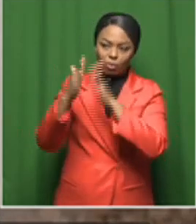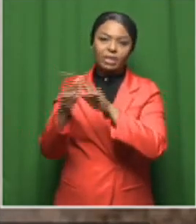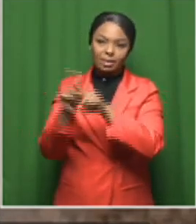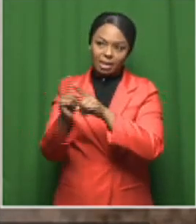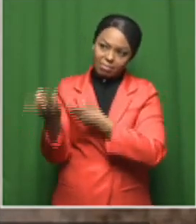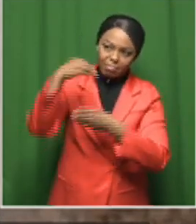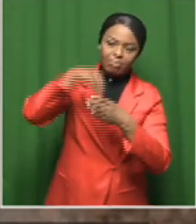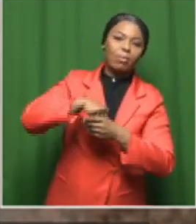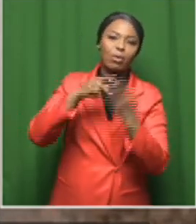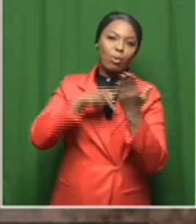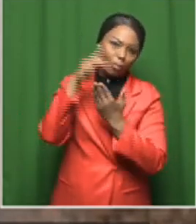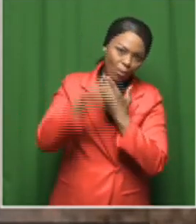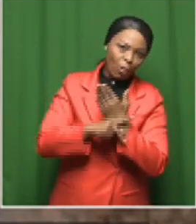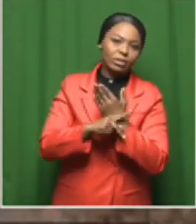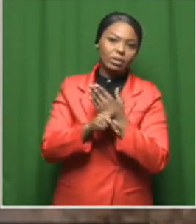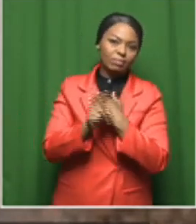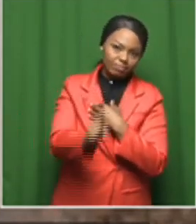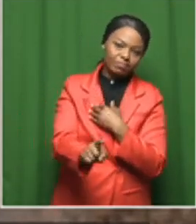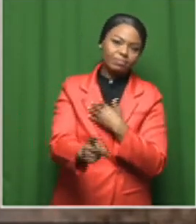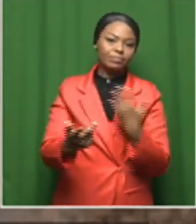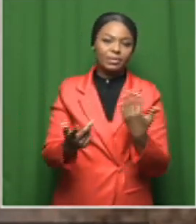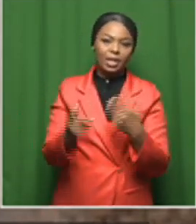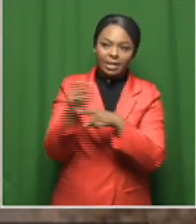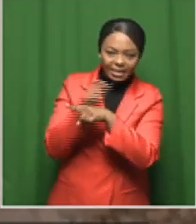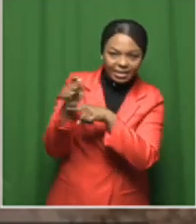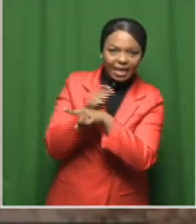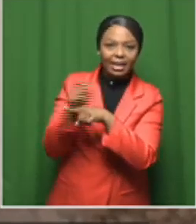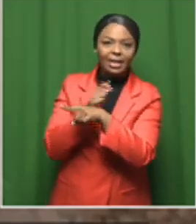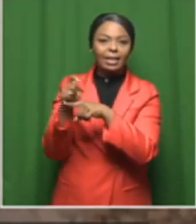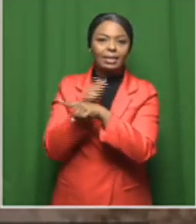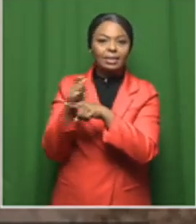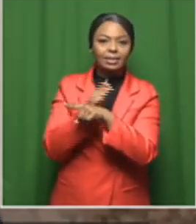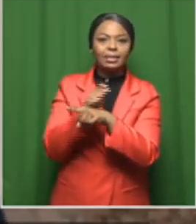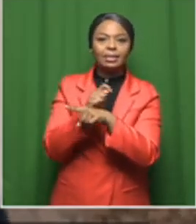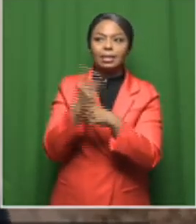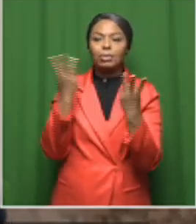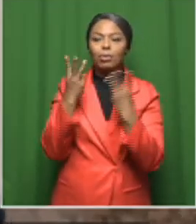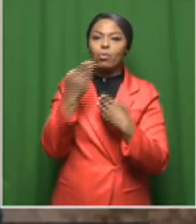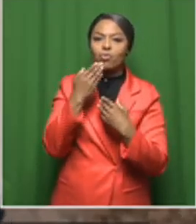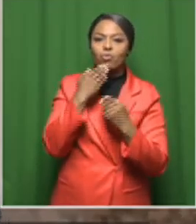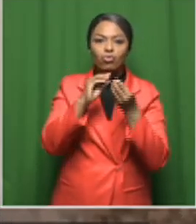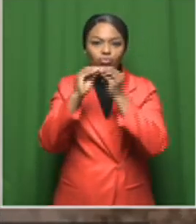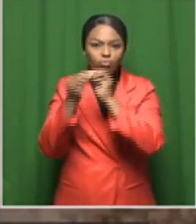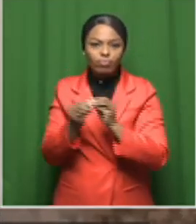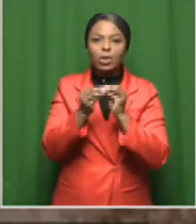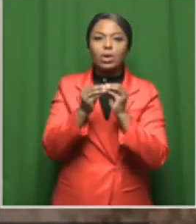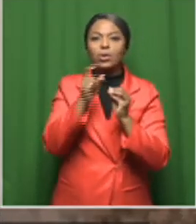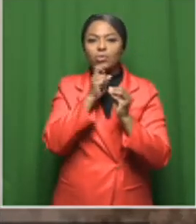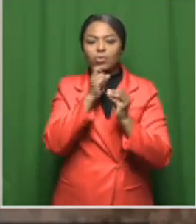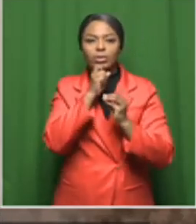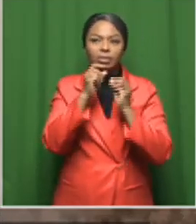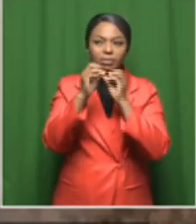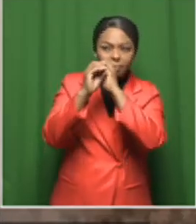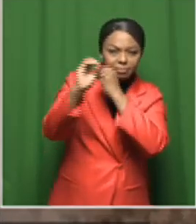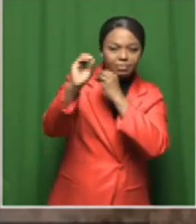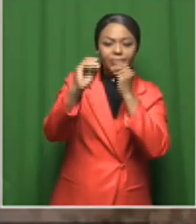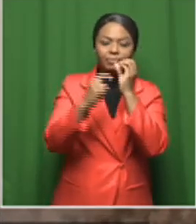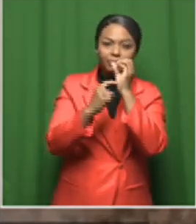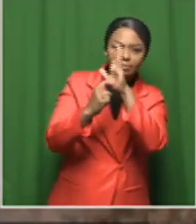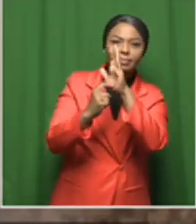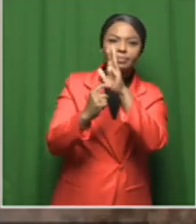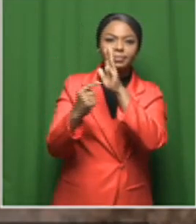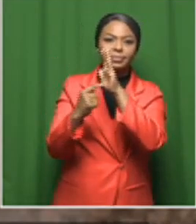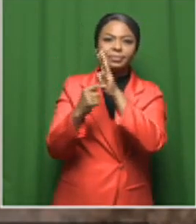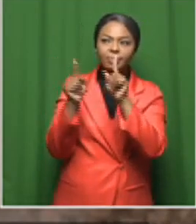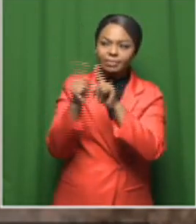project, from training the astro guides, giving them an opportunity to share their heritage and combine it with actually